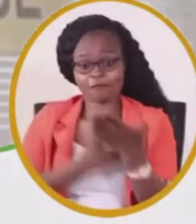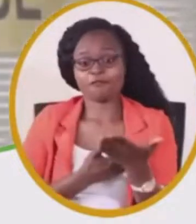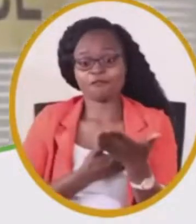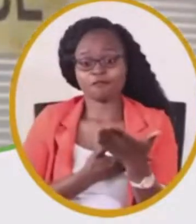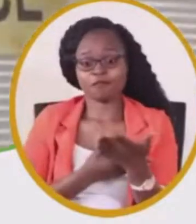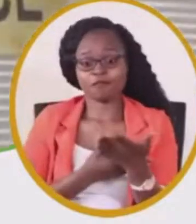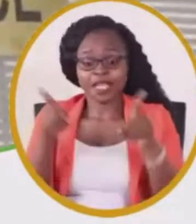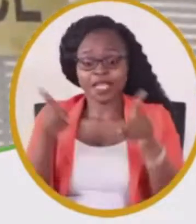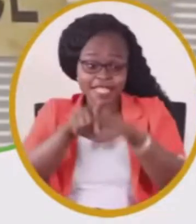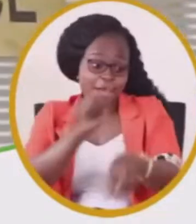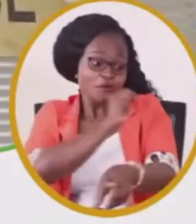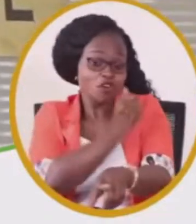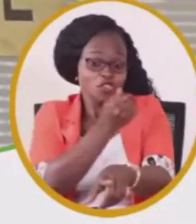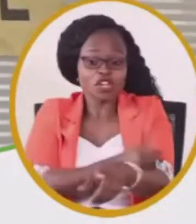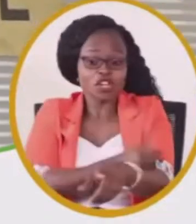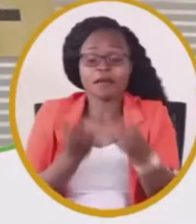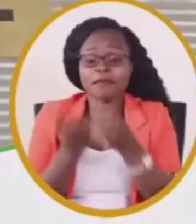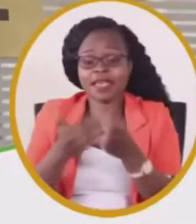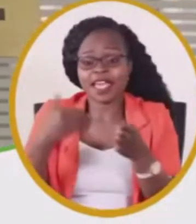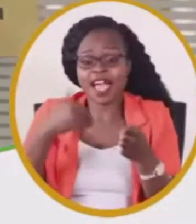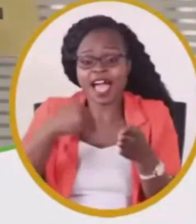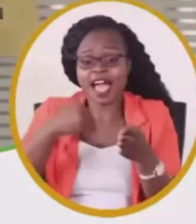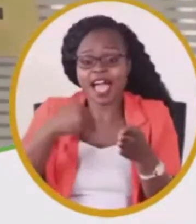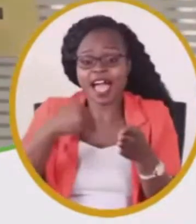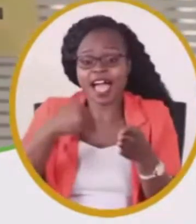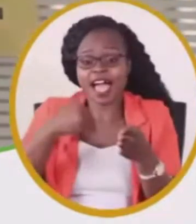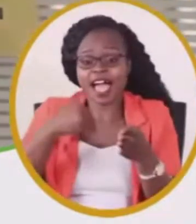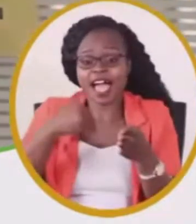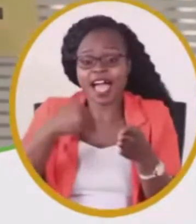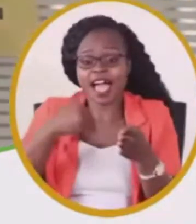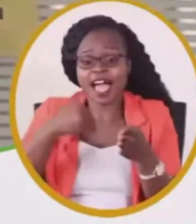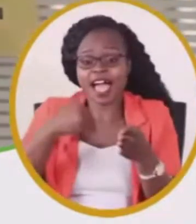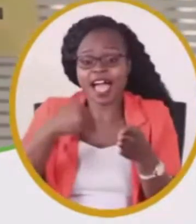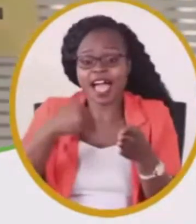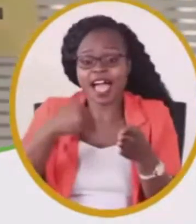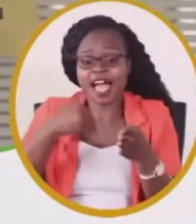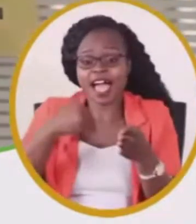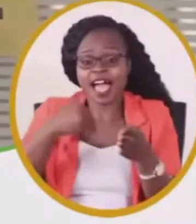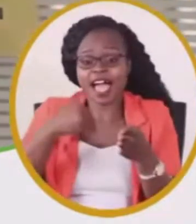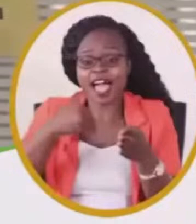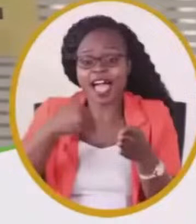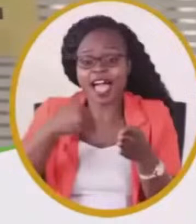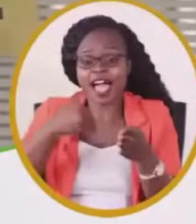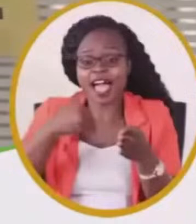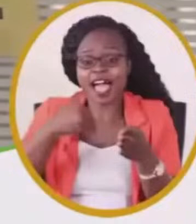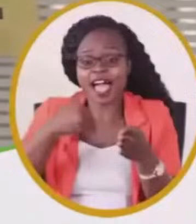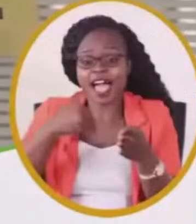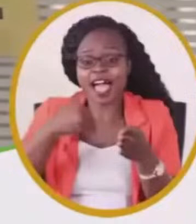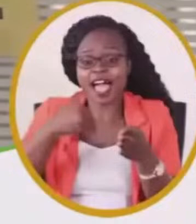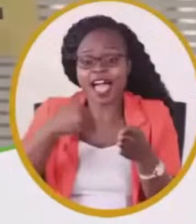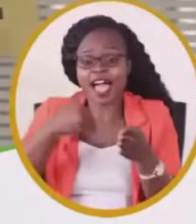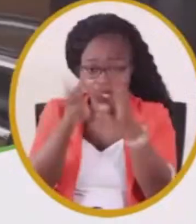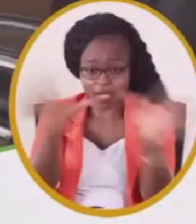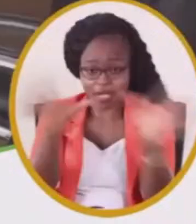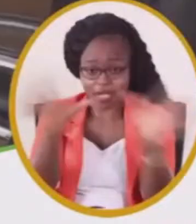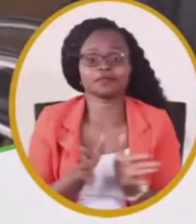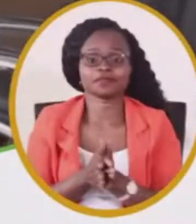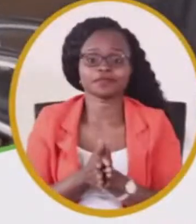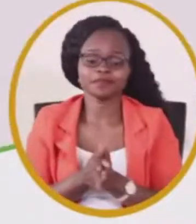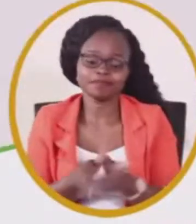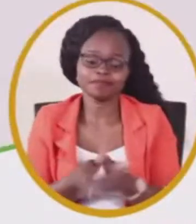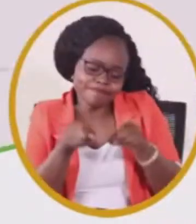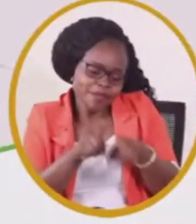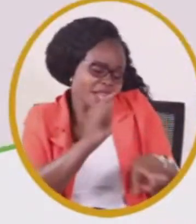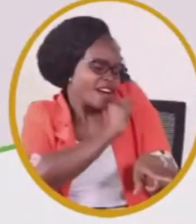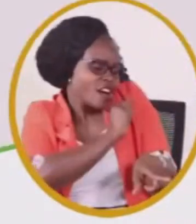The authority may conduct hearings with the parties to seek additional information and clarifications. The